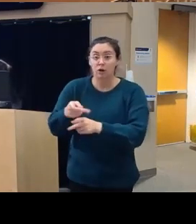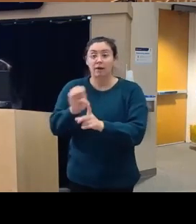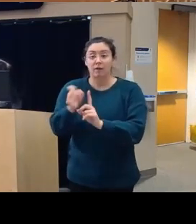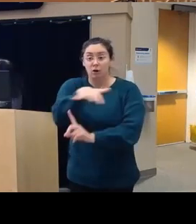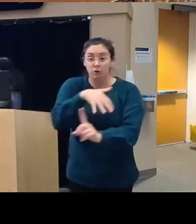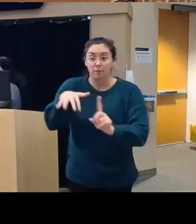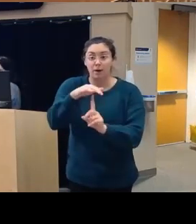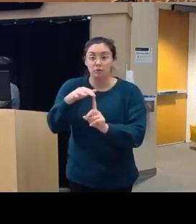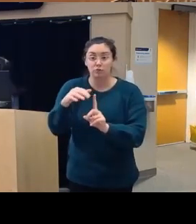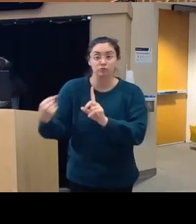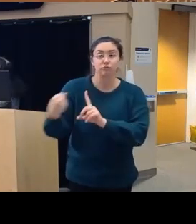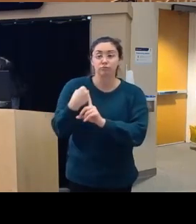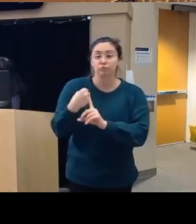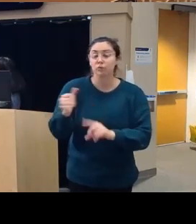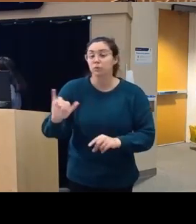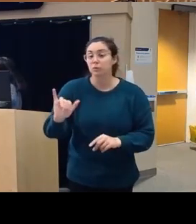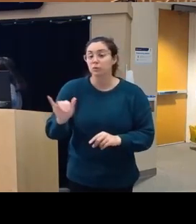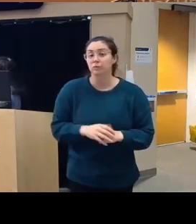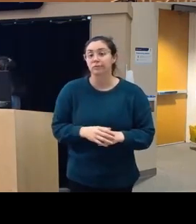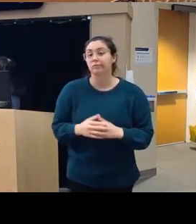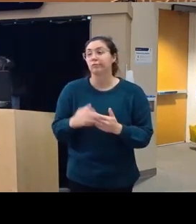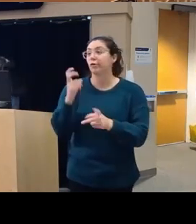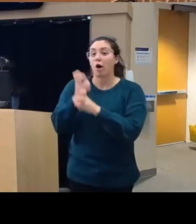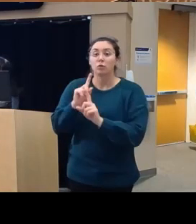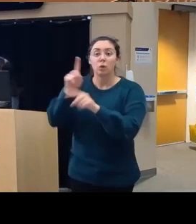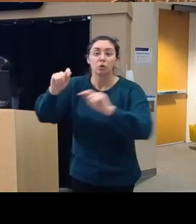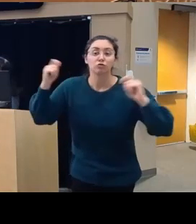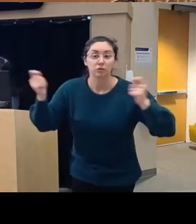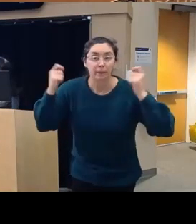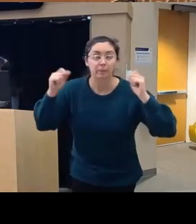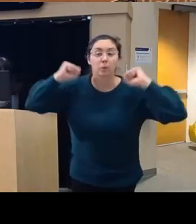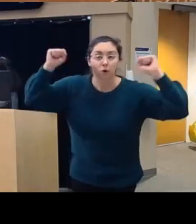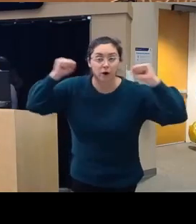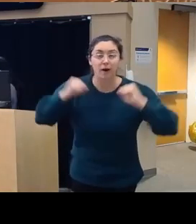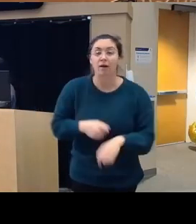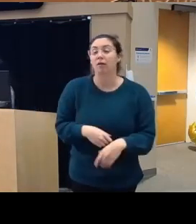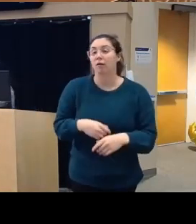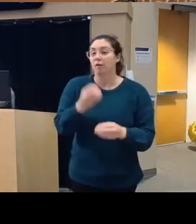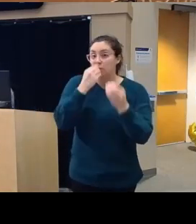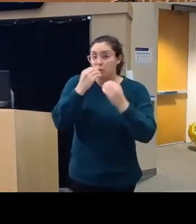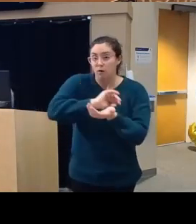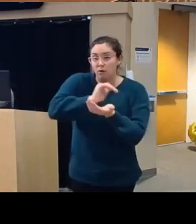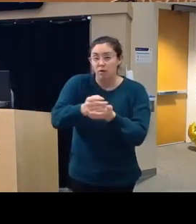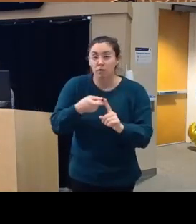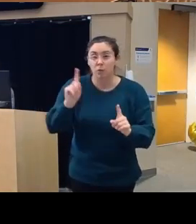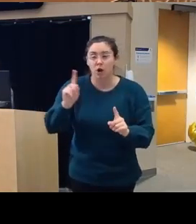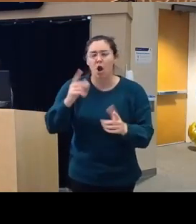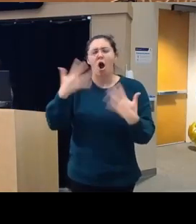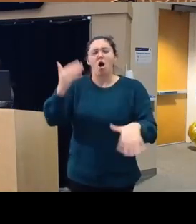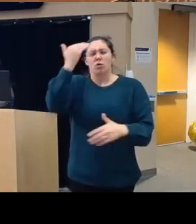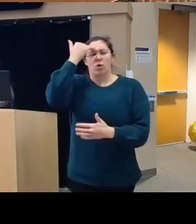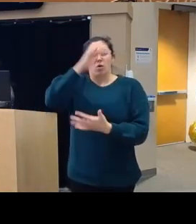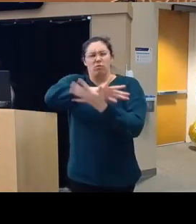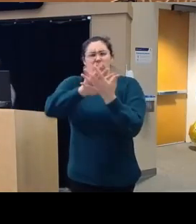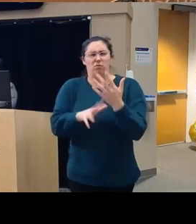environmental factors, like harder to get to a gym, harder to have healthy food. Those are all known cardiovascular